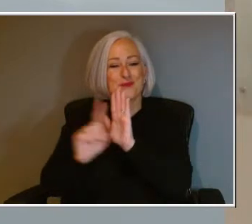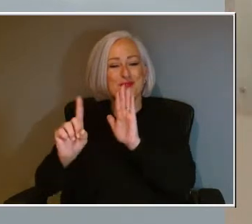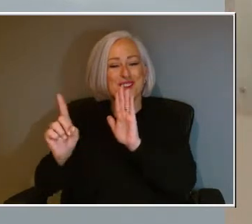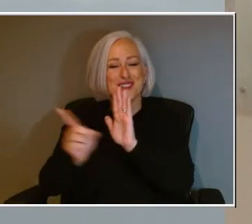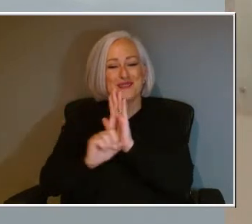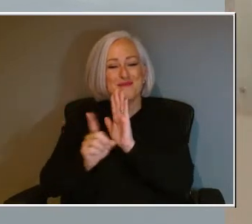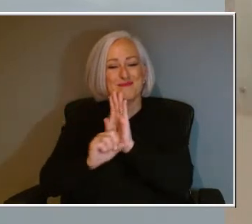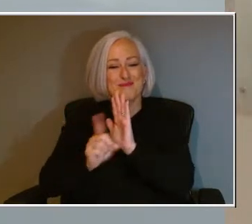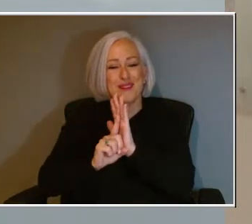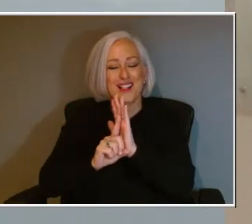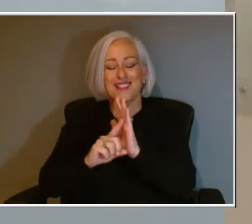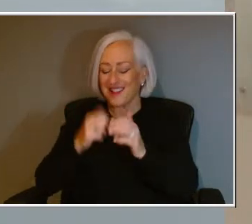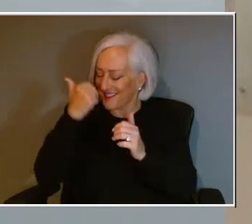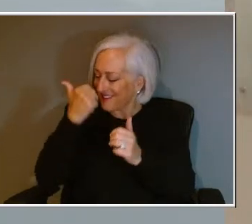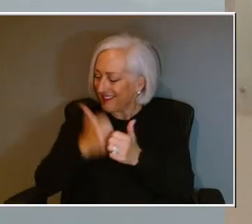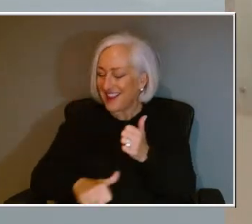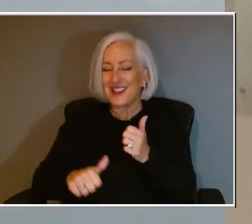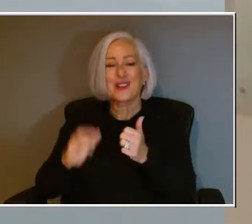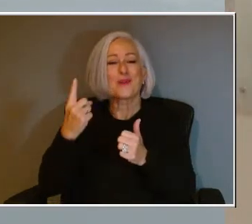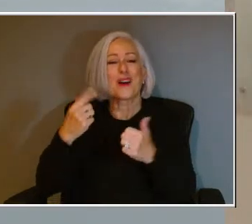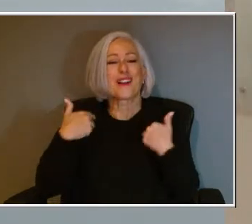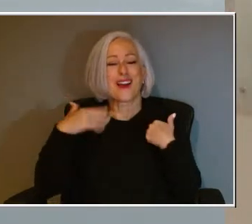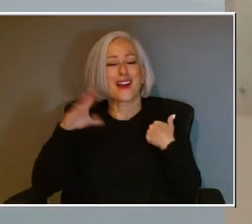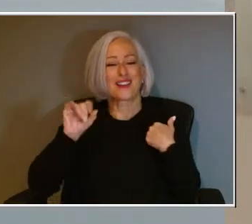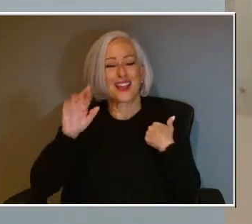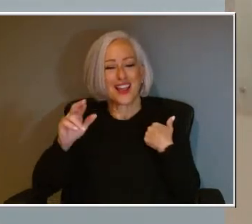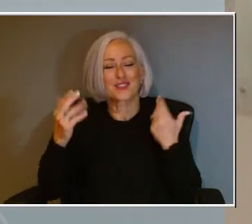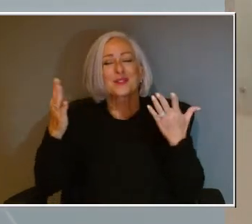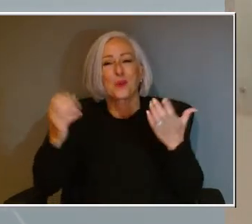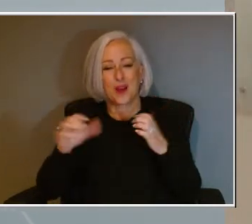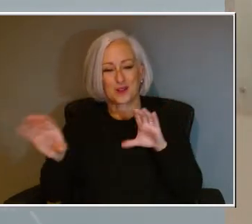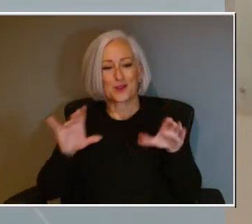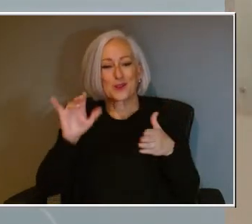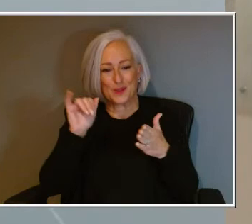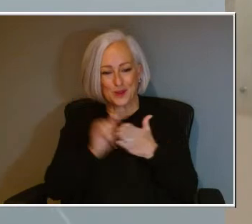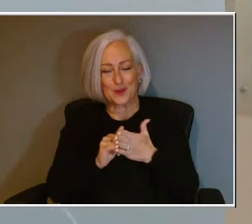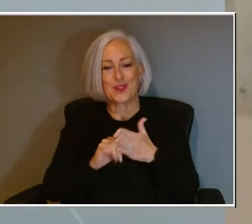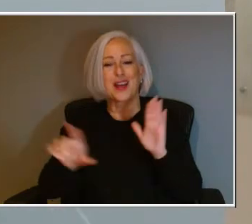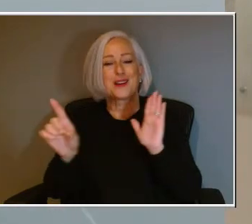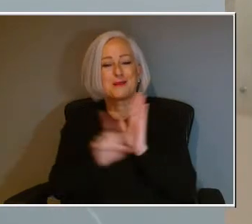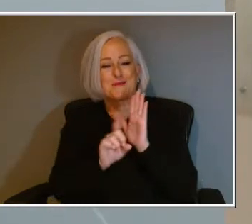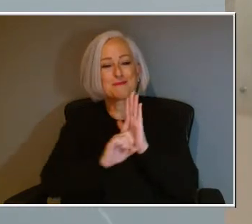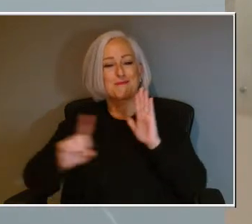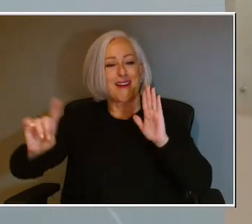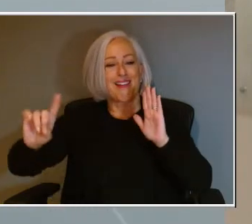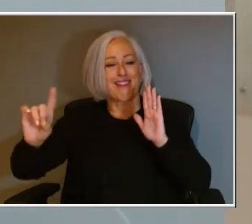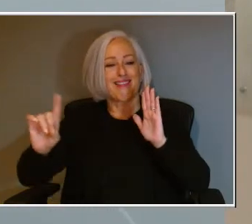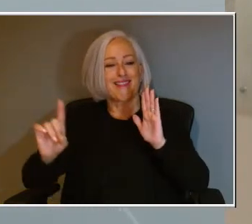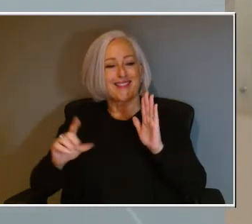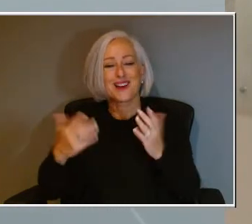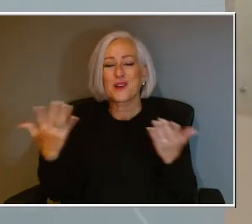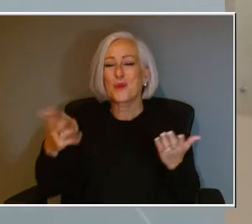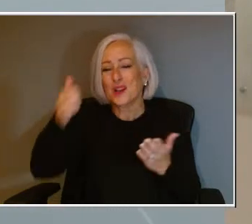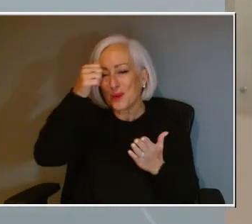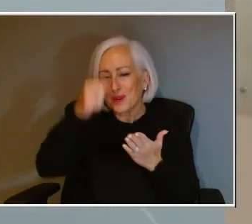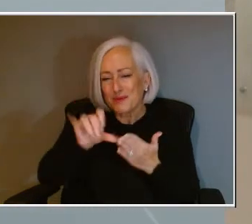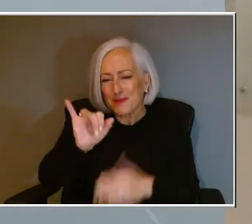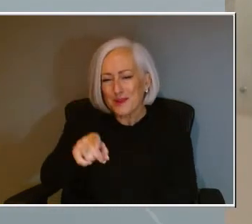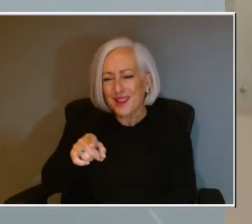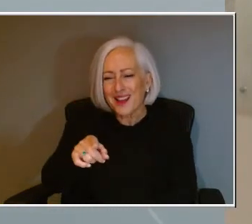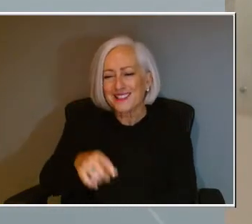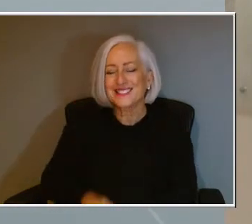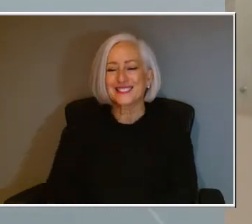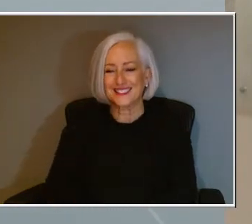every cancer patient turned survivor wants to be a part of. What do you remember from that day? Oh, that was